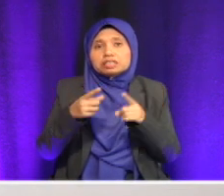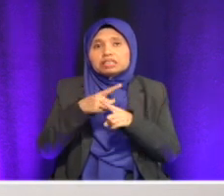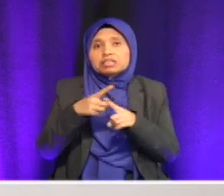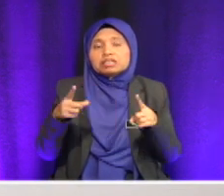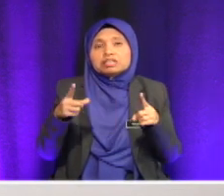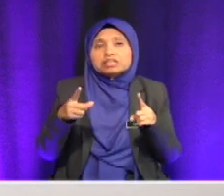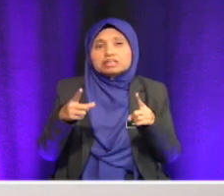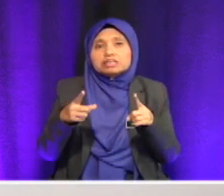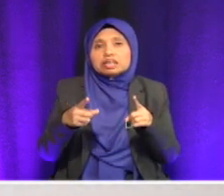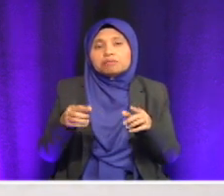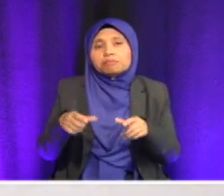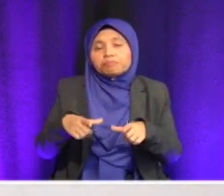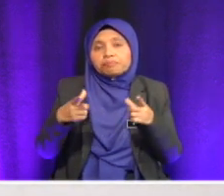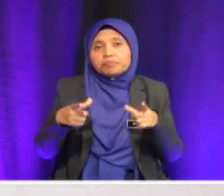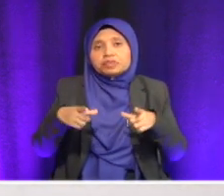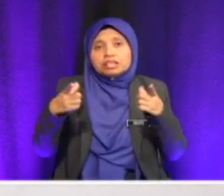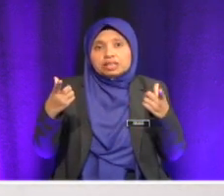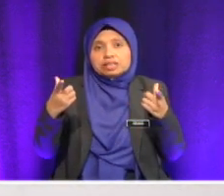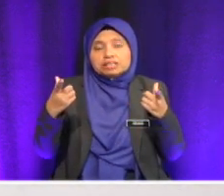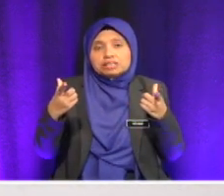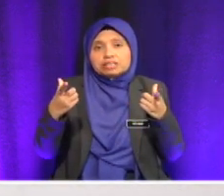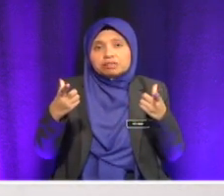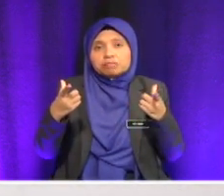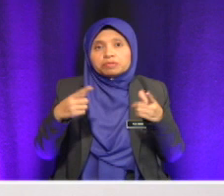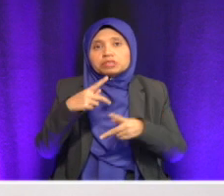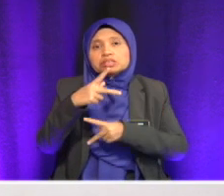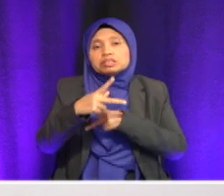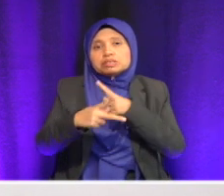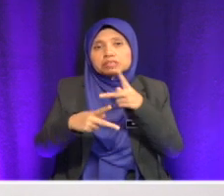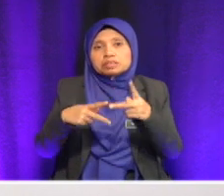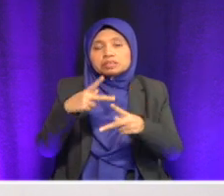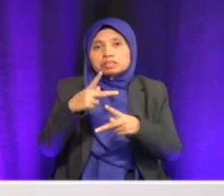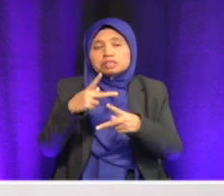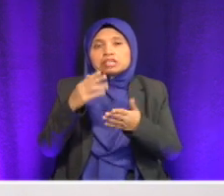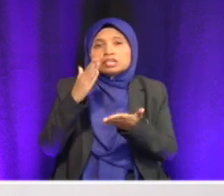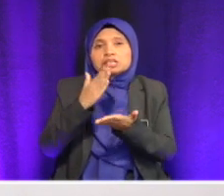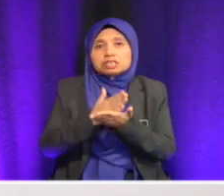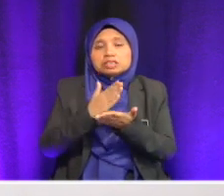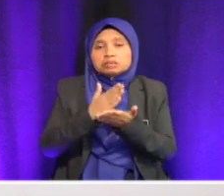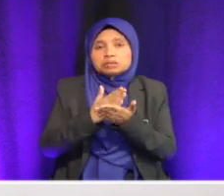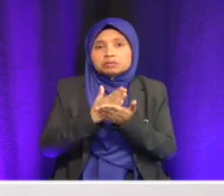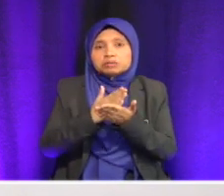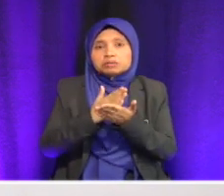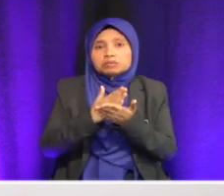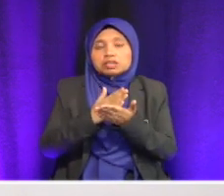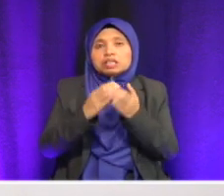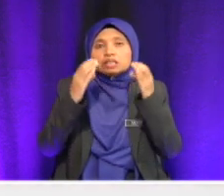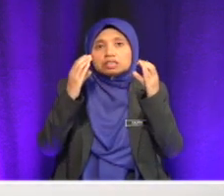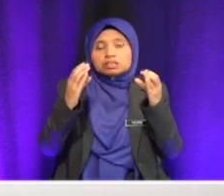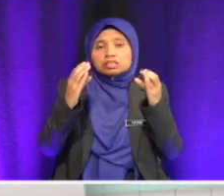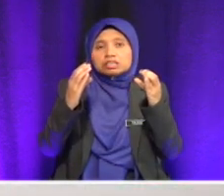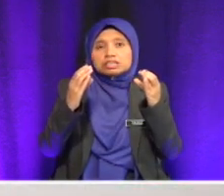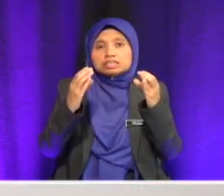thinks another crow from the flock is watching, it will pretend to store food in one place, then put it somewhere